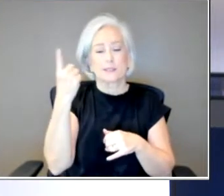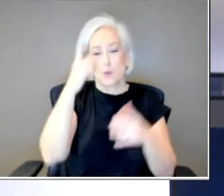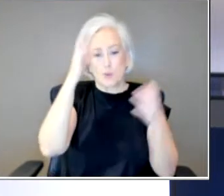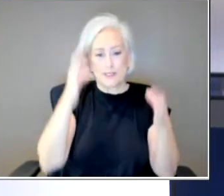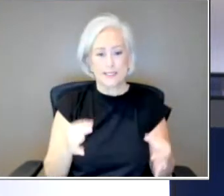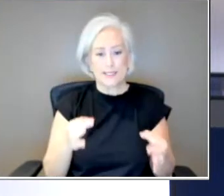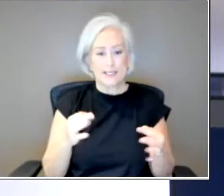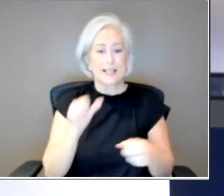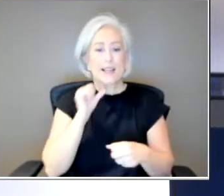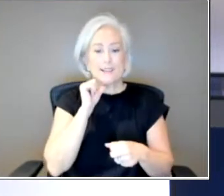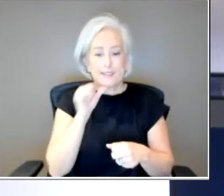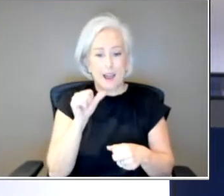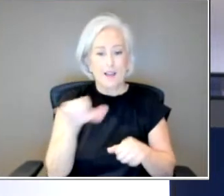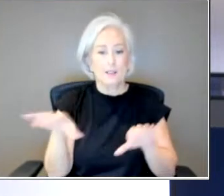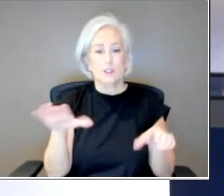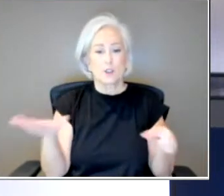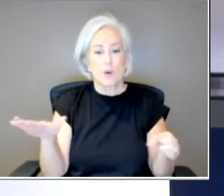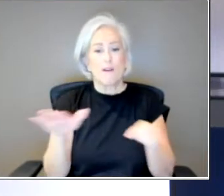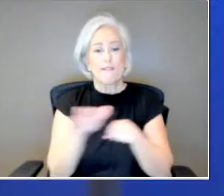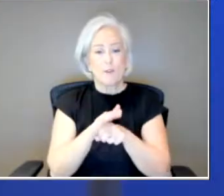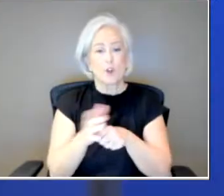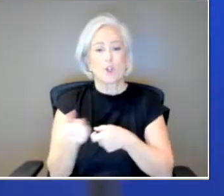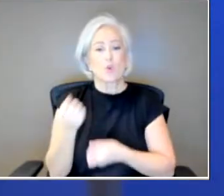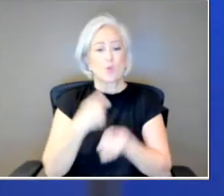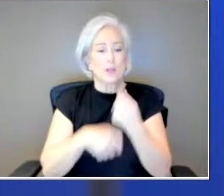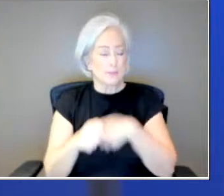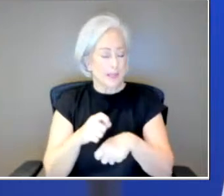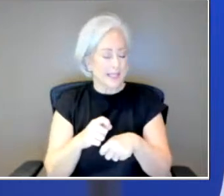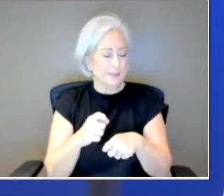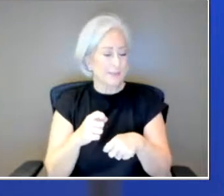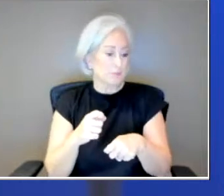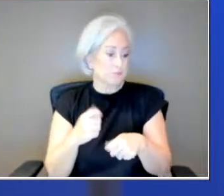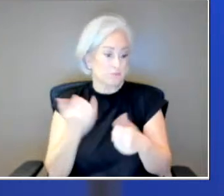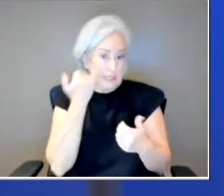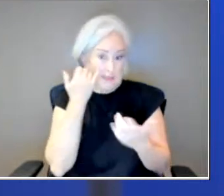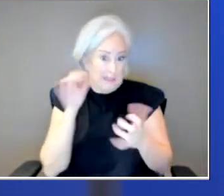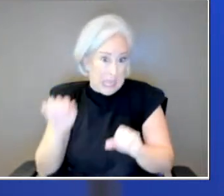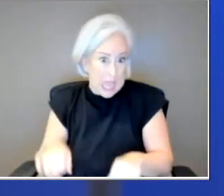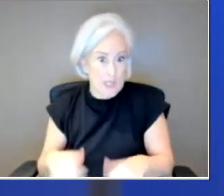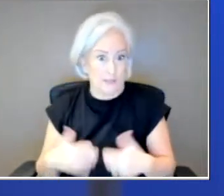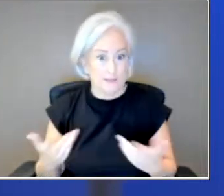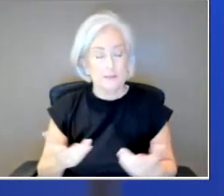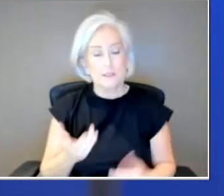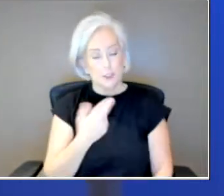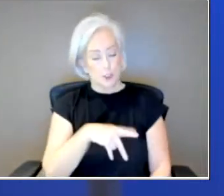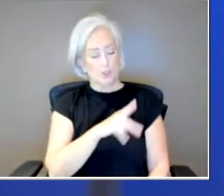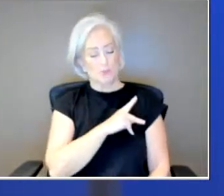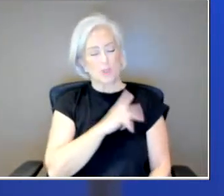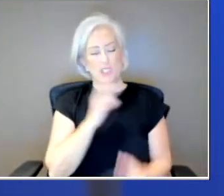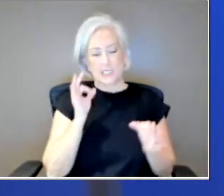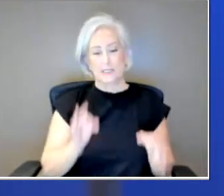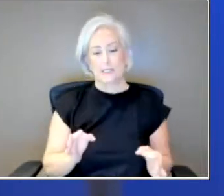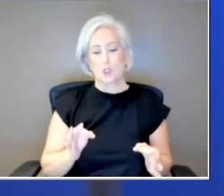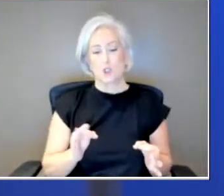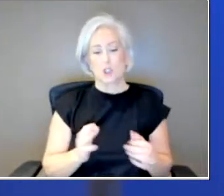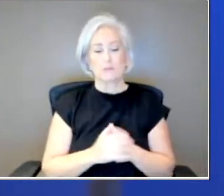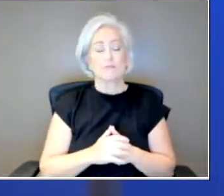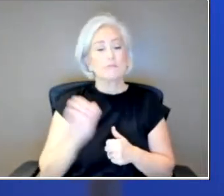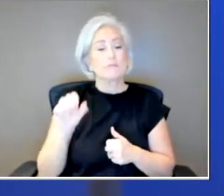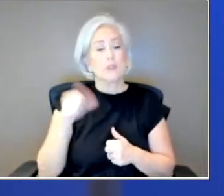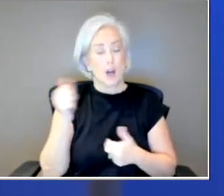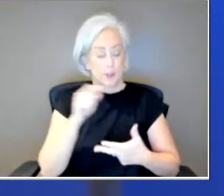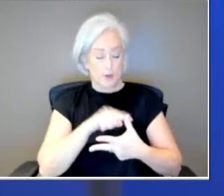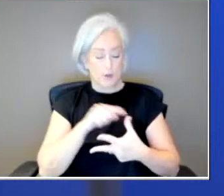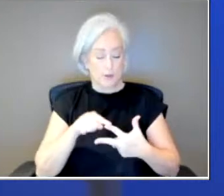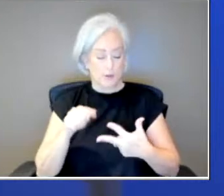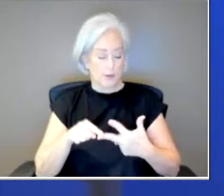a total replacement, even if they're eligible? Yeah, so that's a personal decision, but a lot of it is the 3 big ones would be age-related.